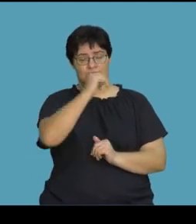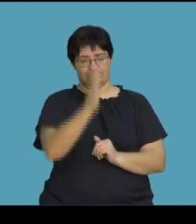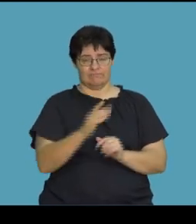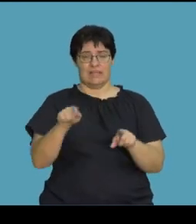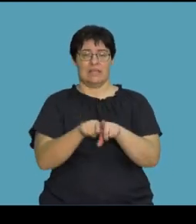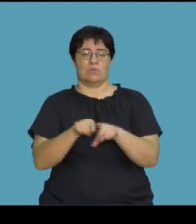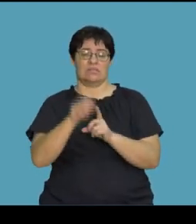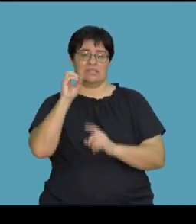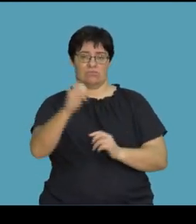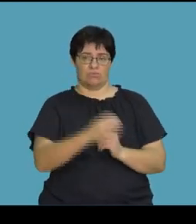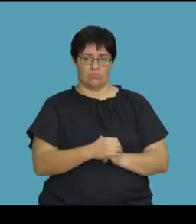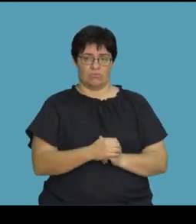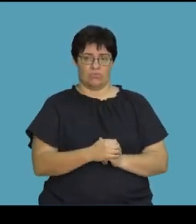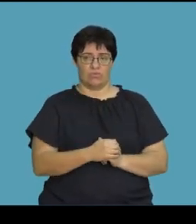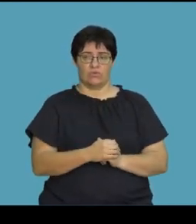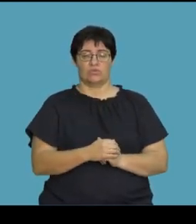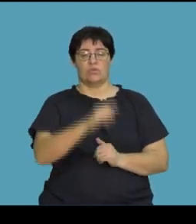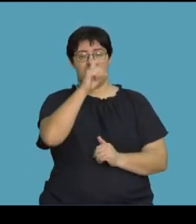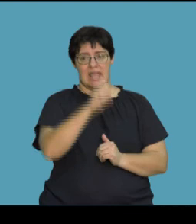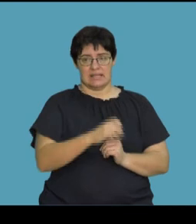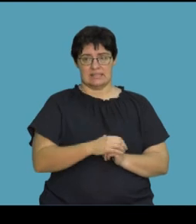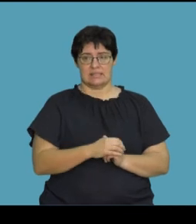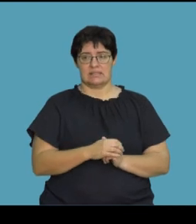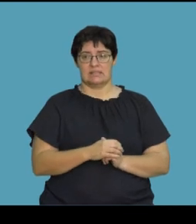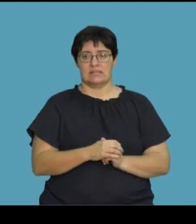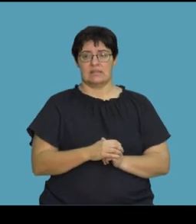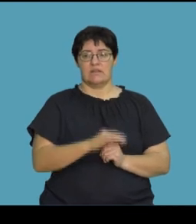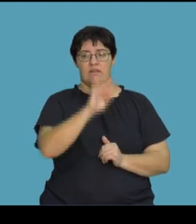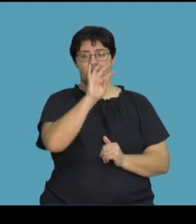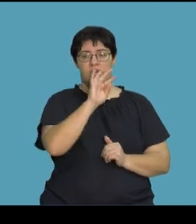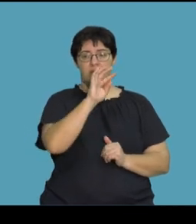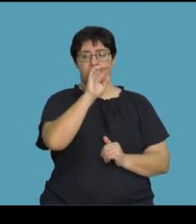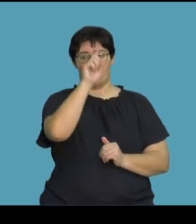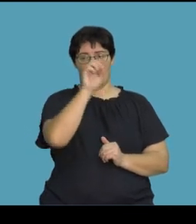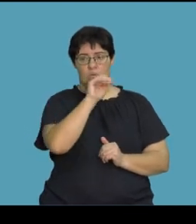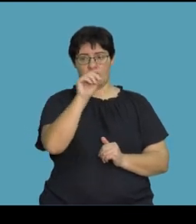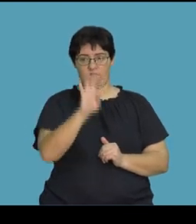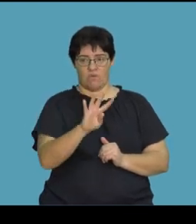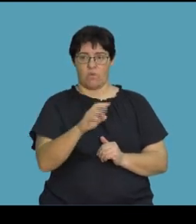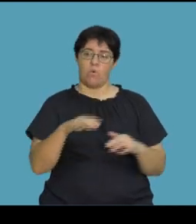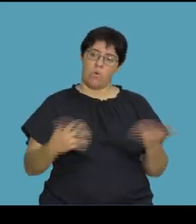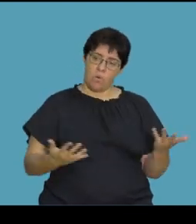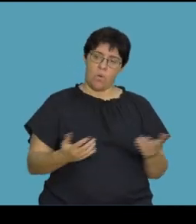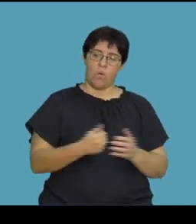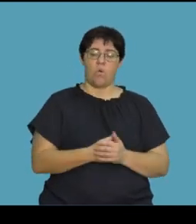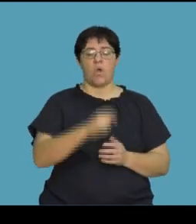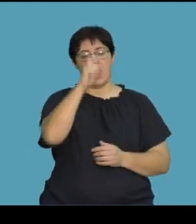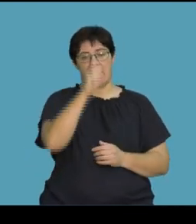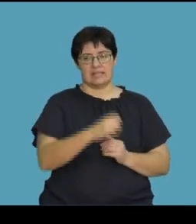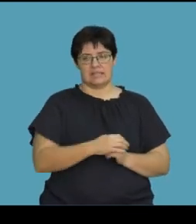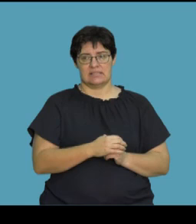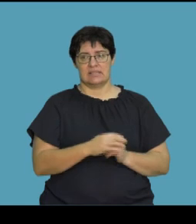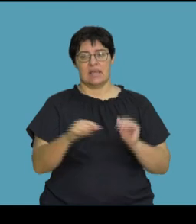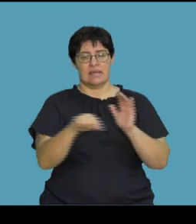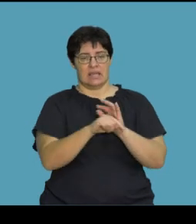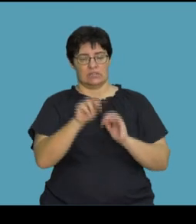equal to 0, and then my x will be equal to 1 over 4, or my x will be